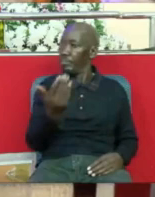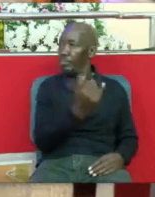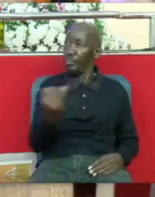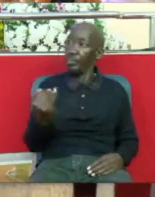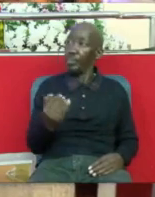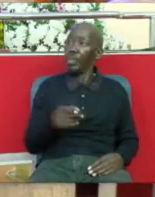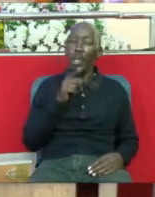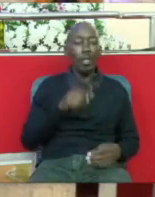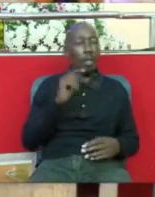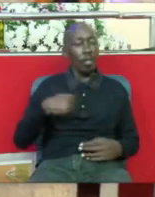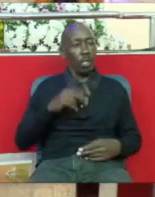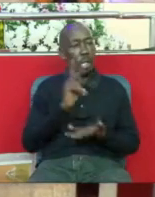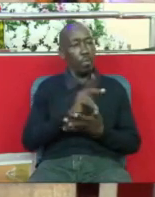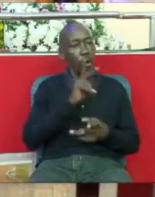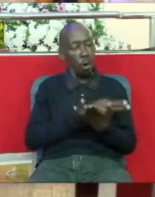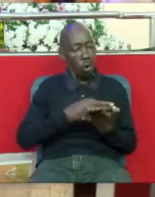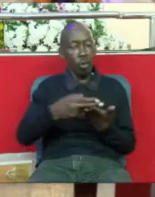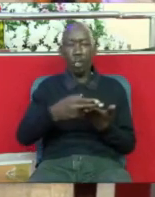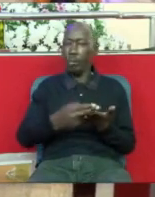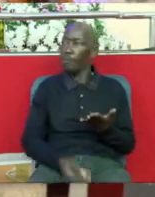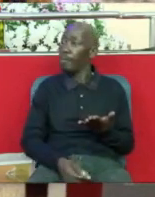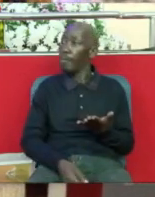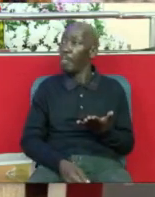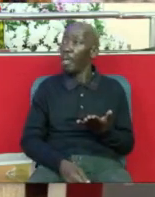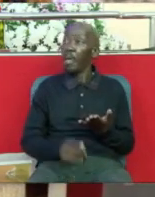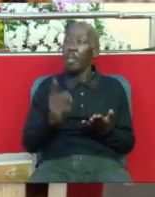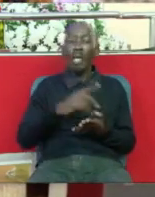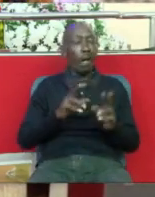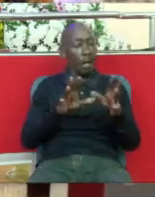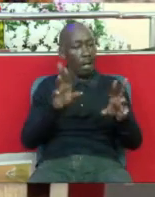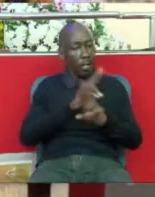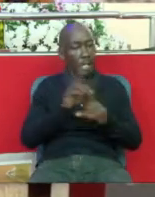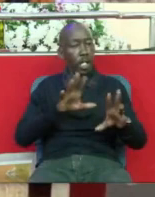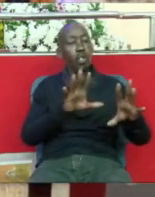They had to sanctify themselves so they are ready to receive